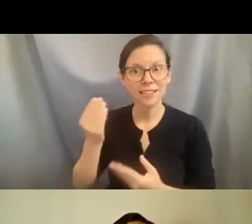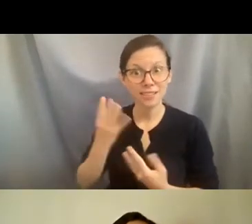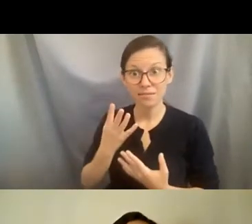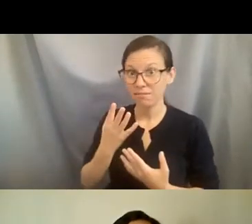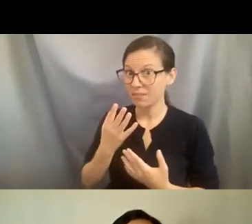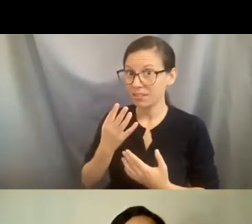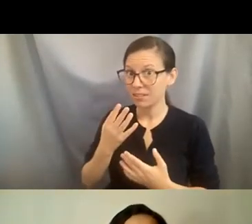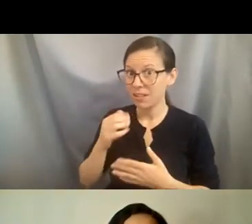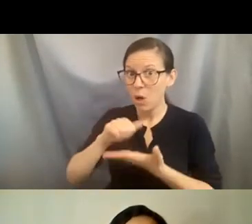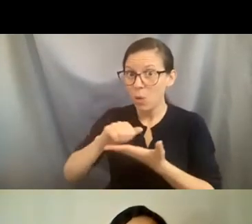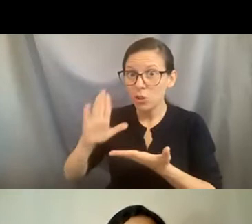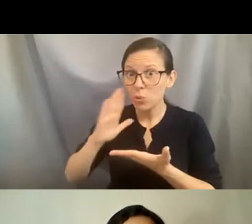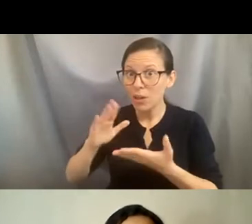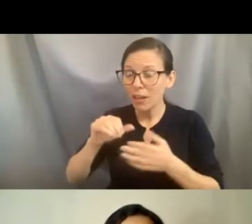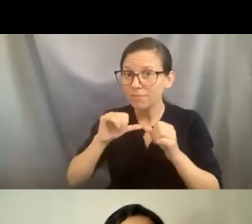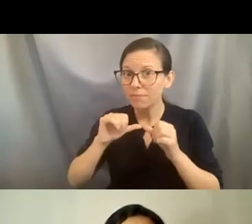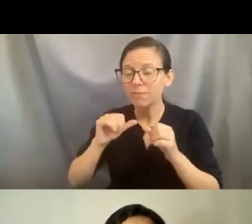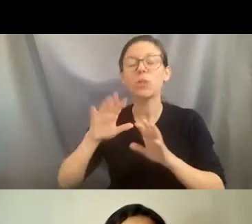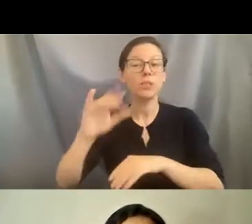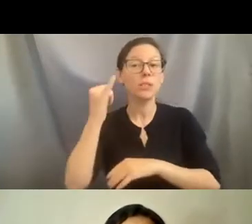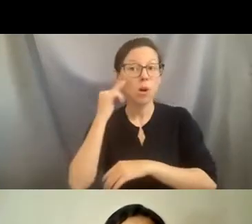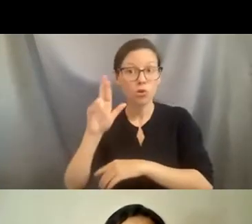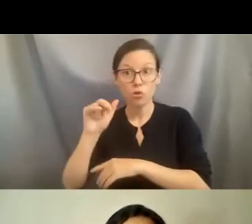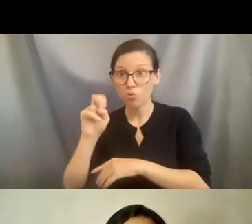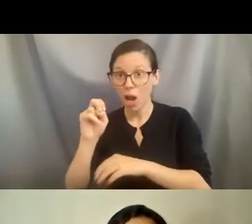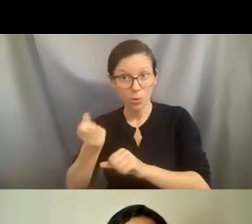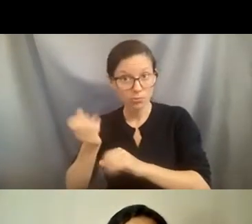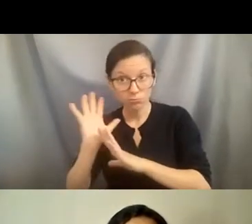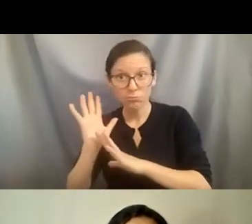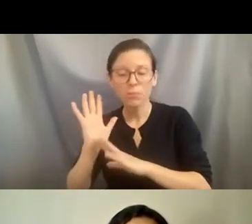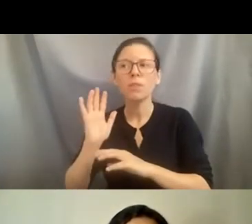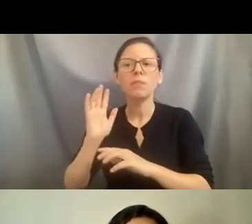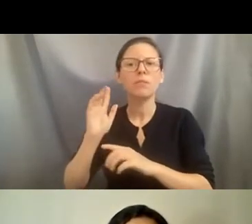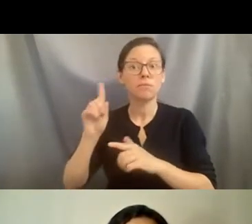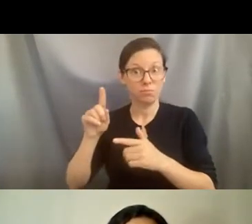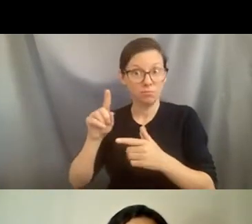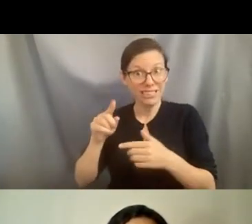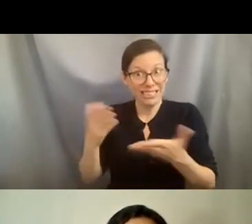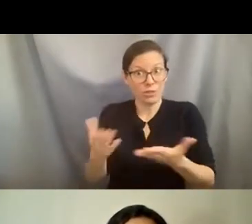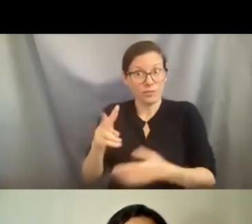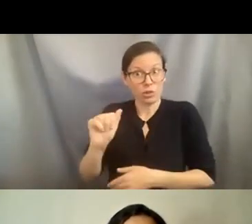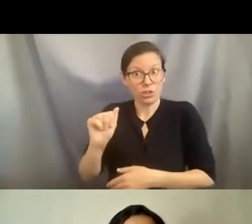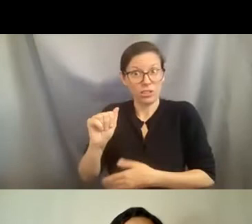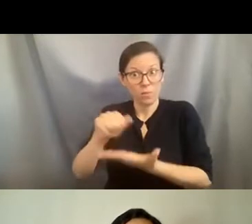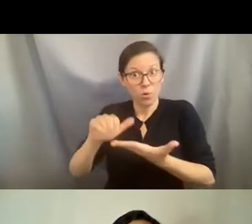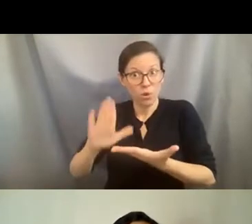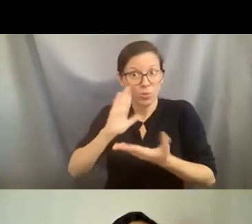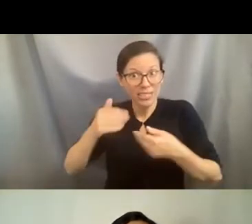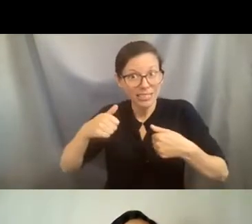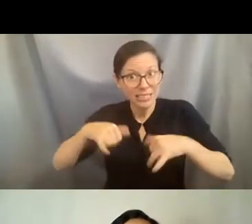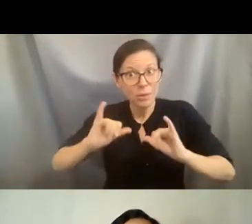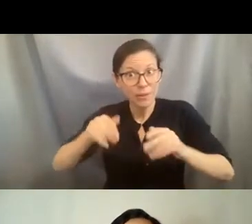legal in Virginia after Roe, in the event it's overturned? And what are concerns you will have with access?